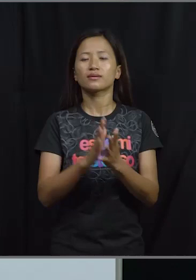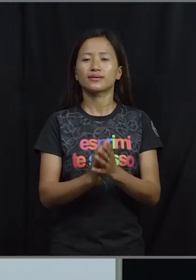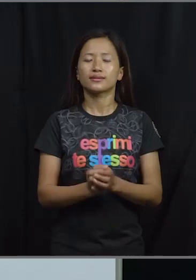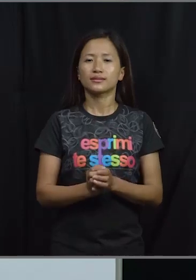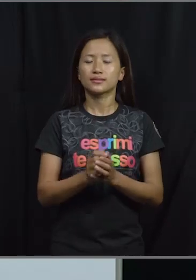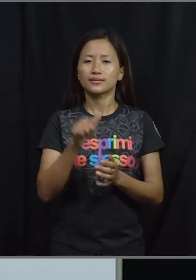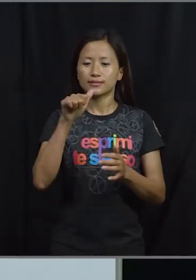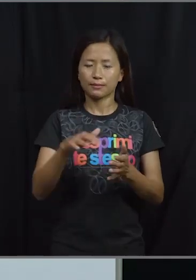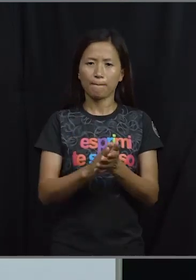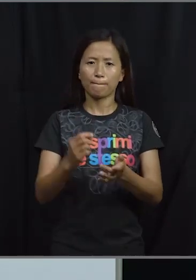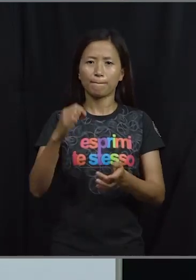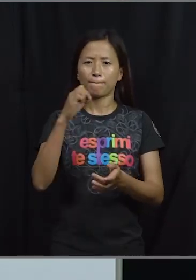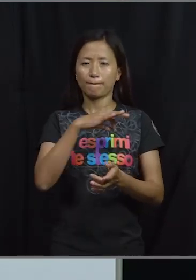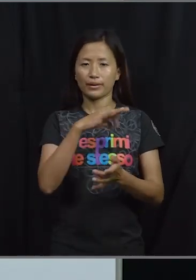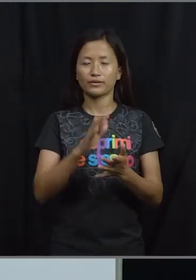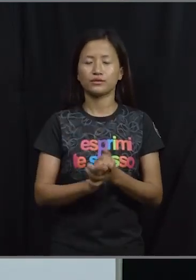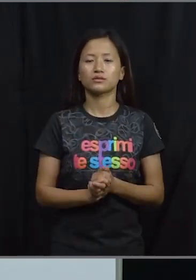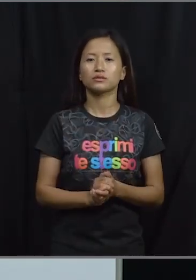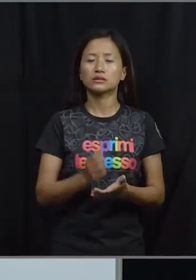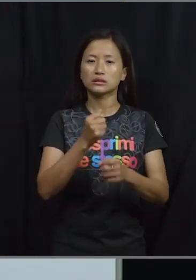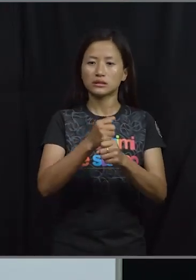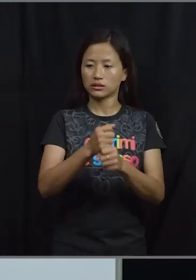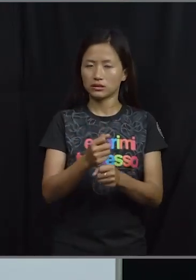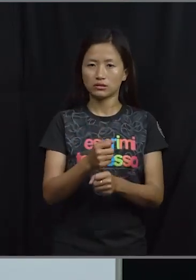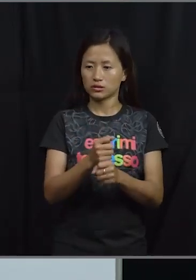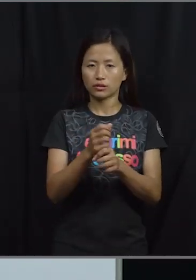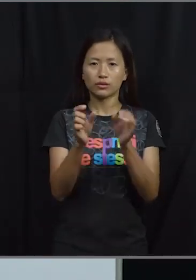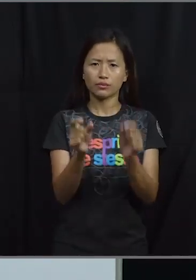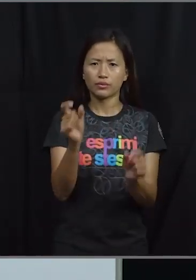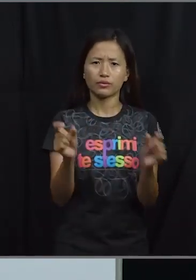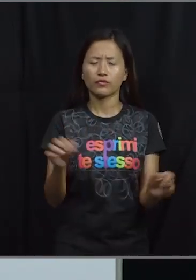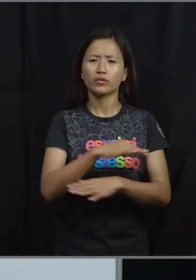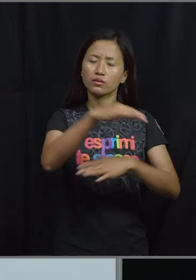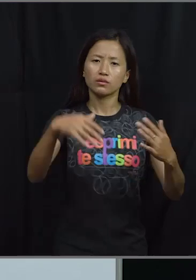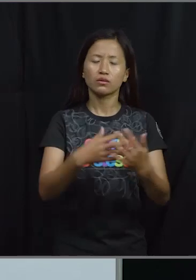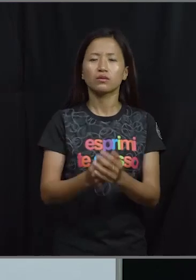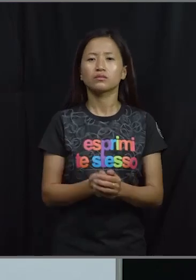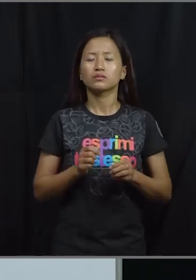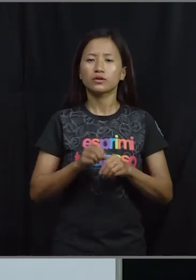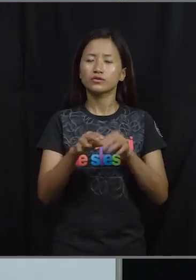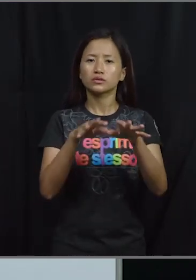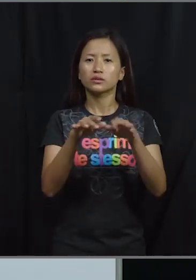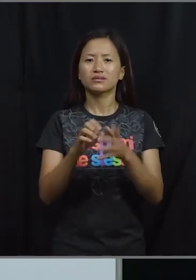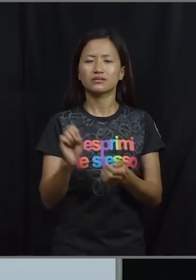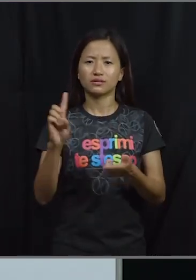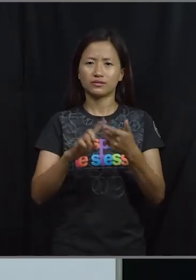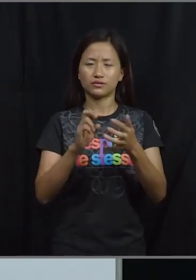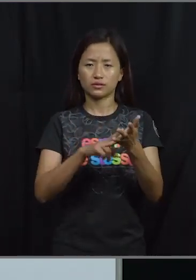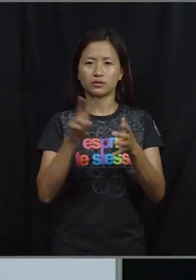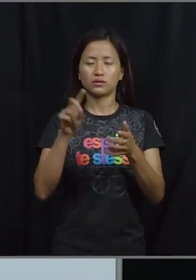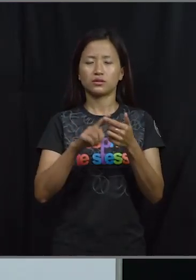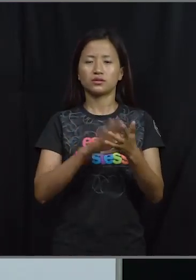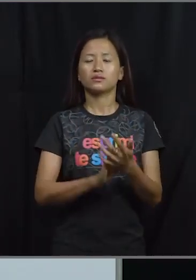it benefits the general people as a whole, or if the distribution of income is even,